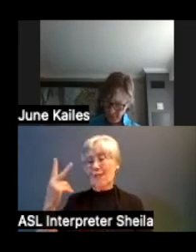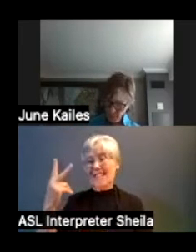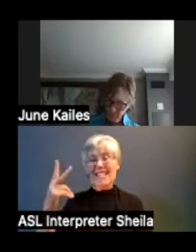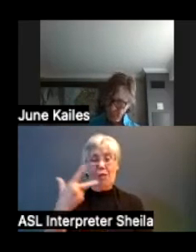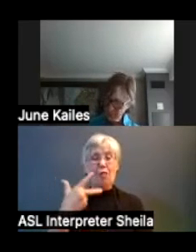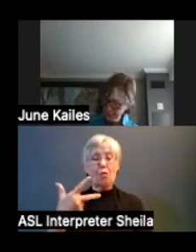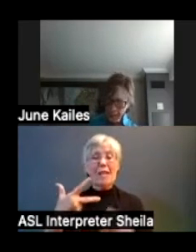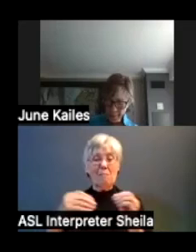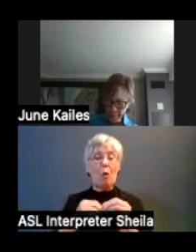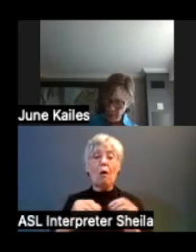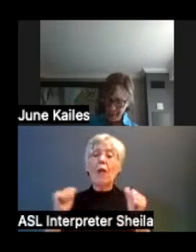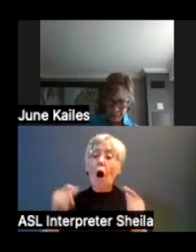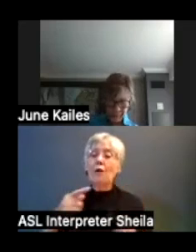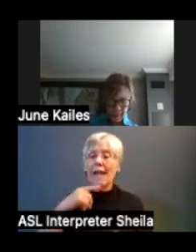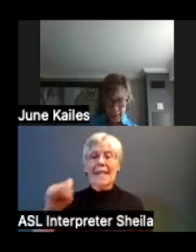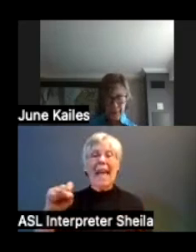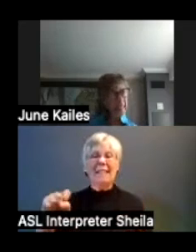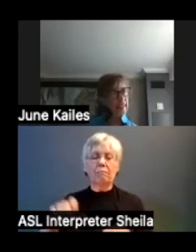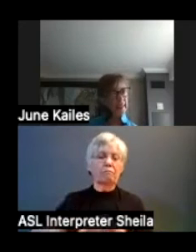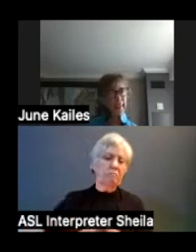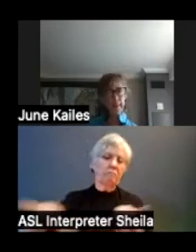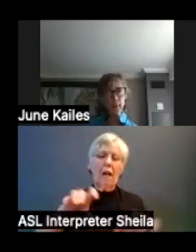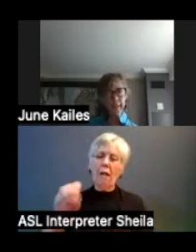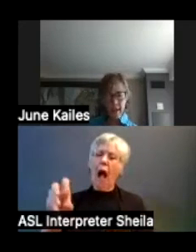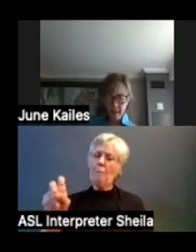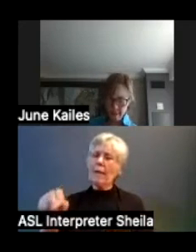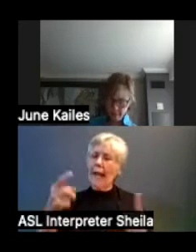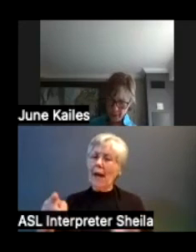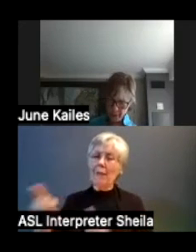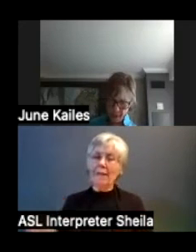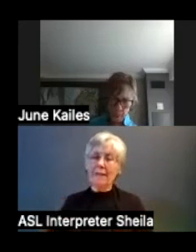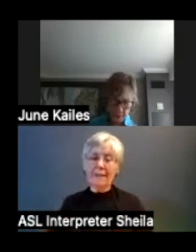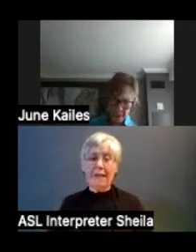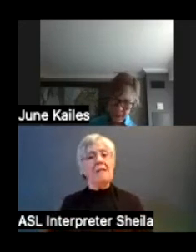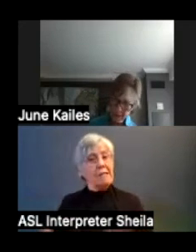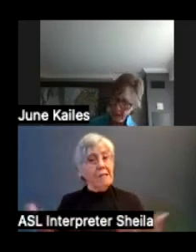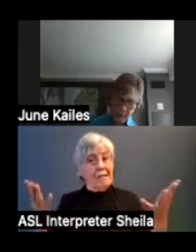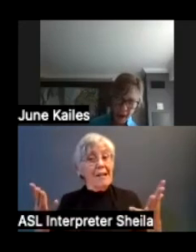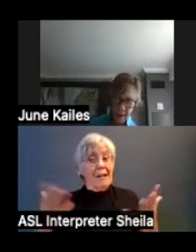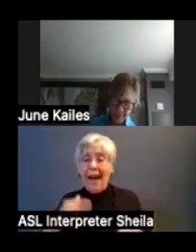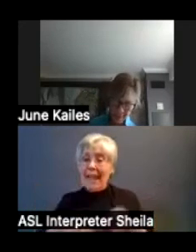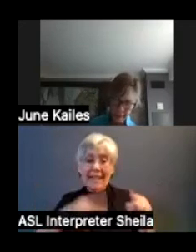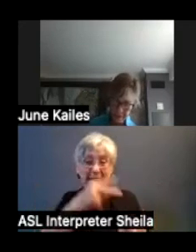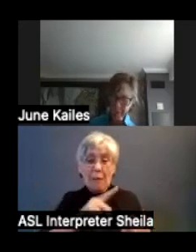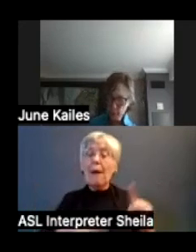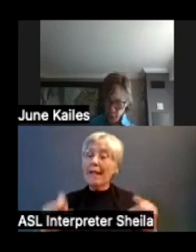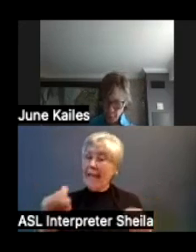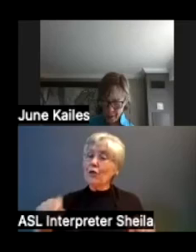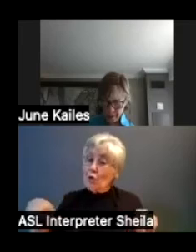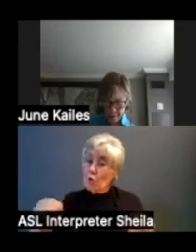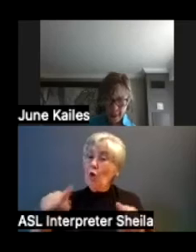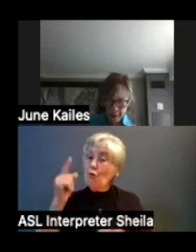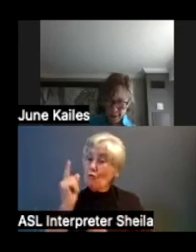common. Okay, well, I just can't seem to trick any of you today, but you're right. It's a